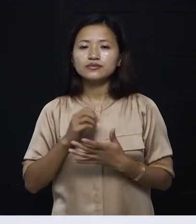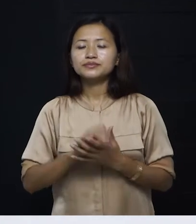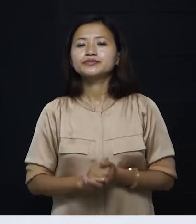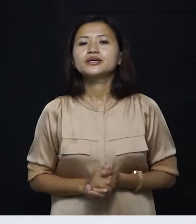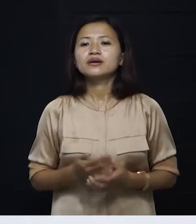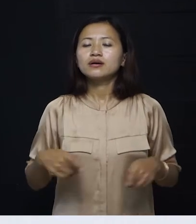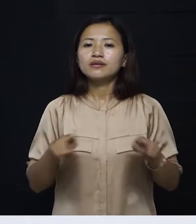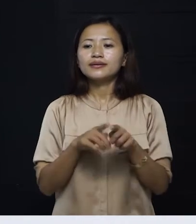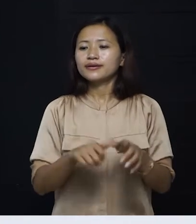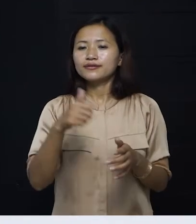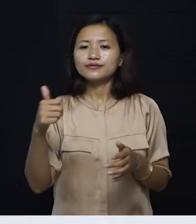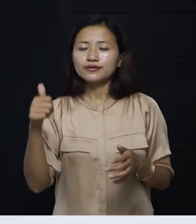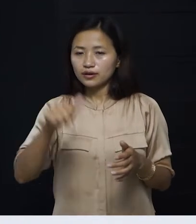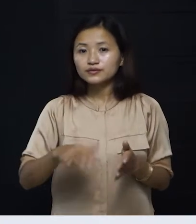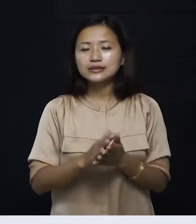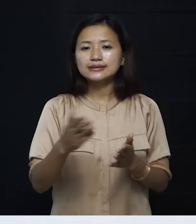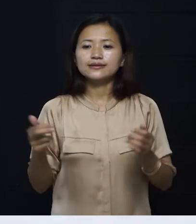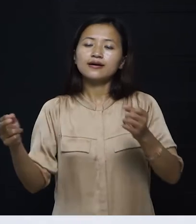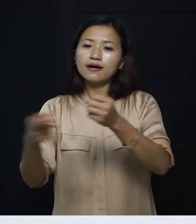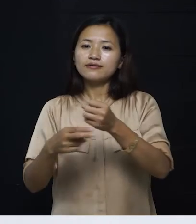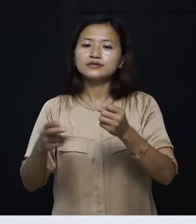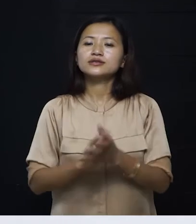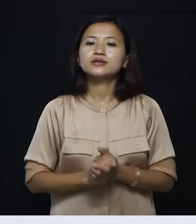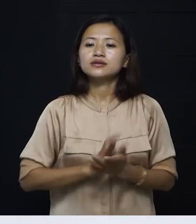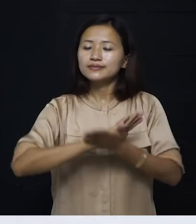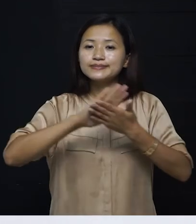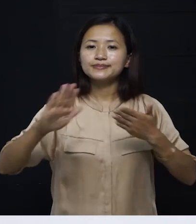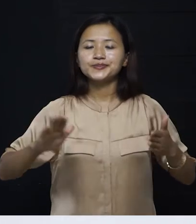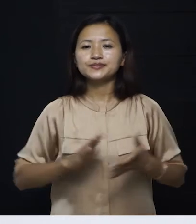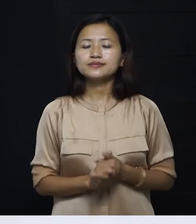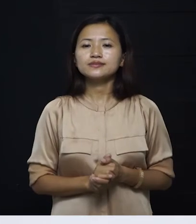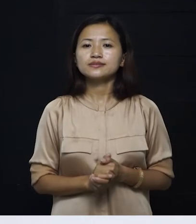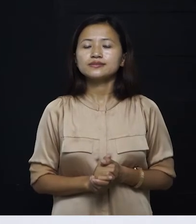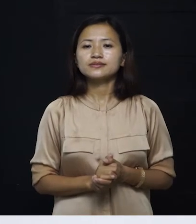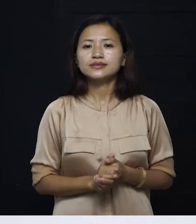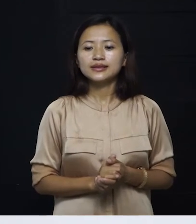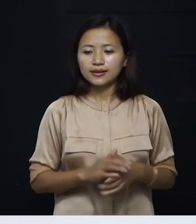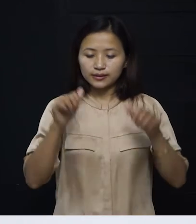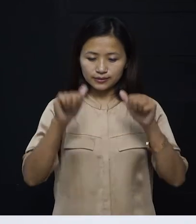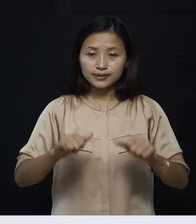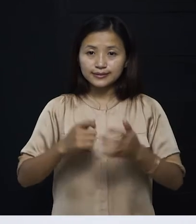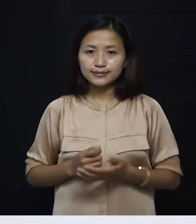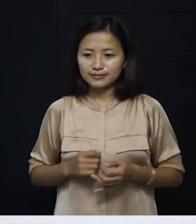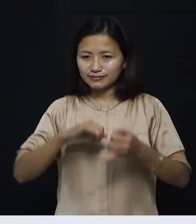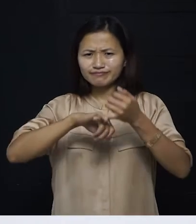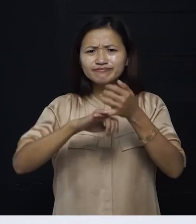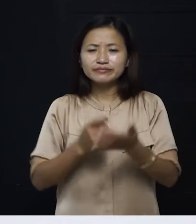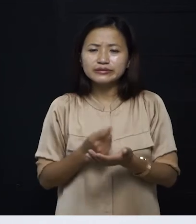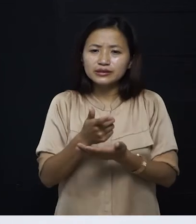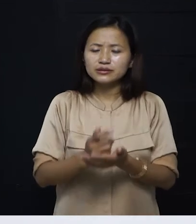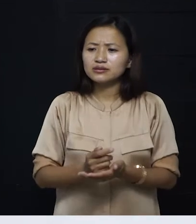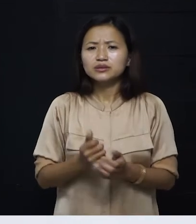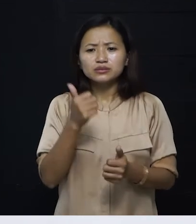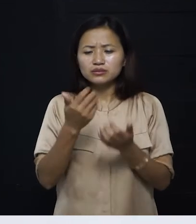bank, and after their harvest, okay? After the harvest is done, and after they are able to sell their goods and so on,